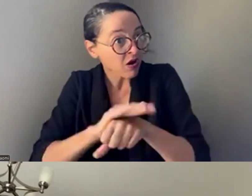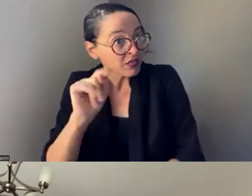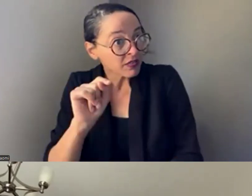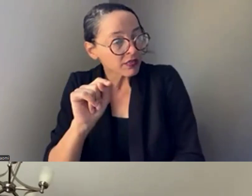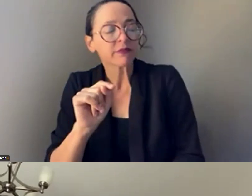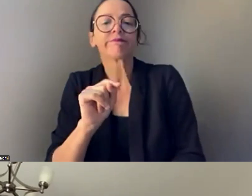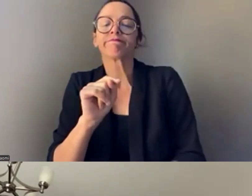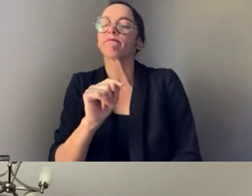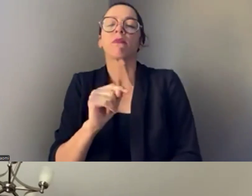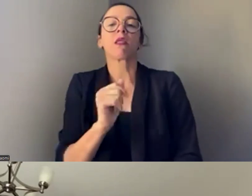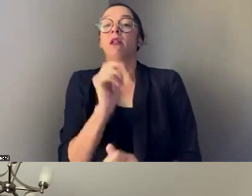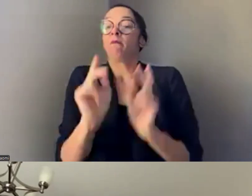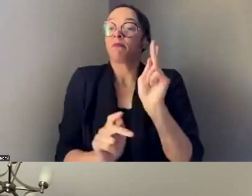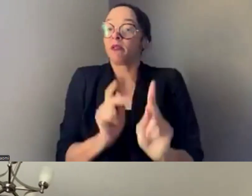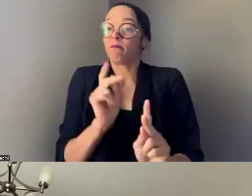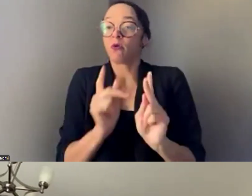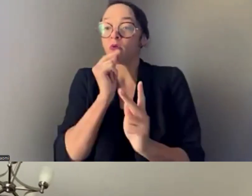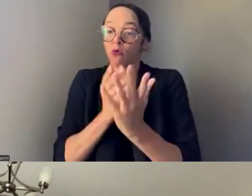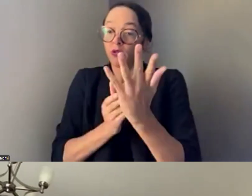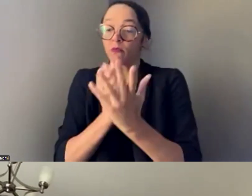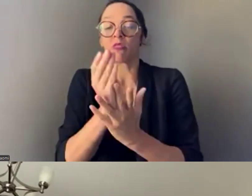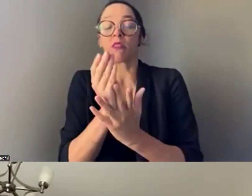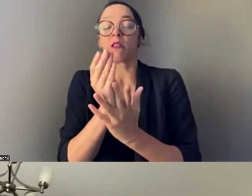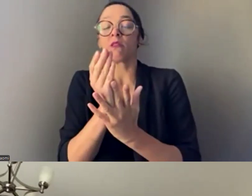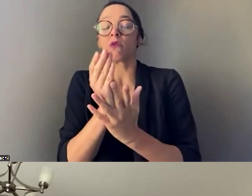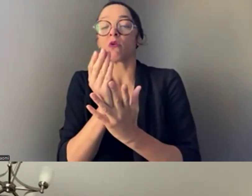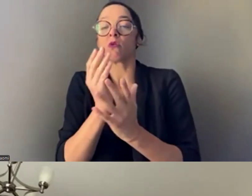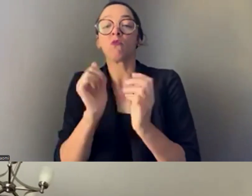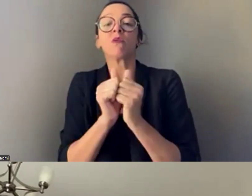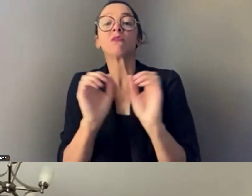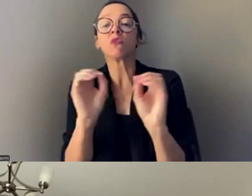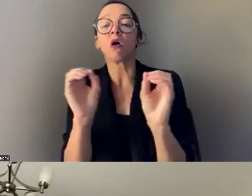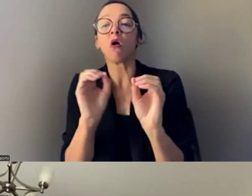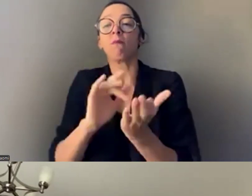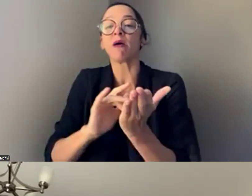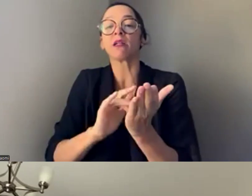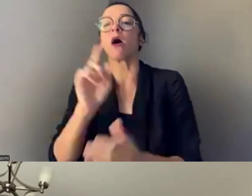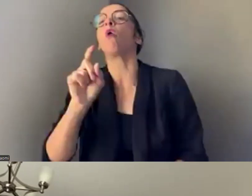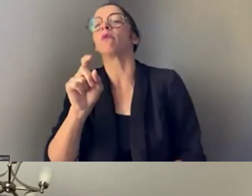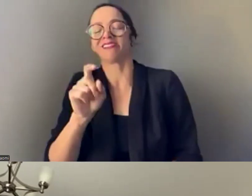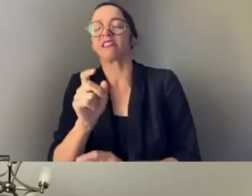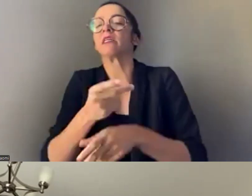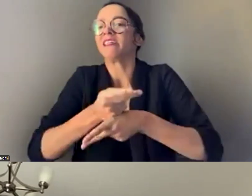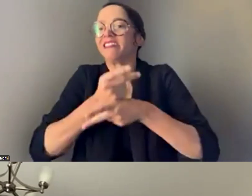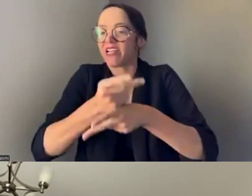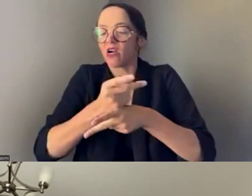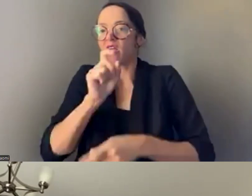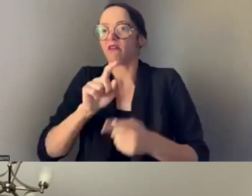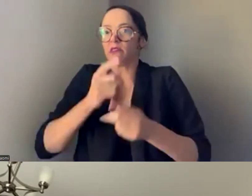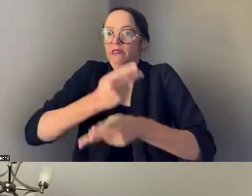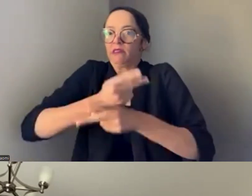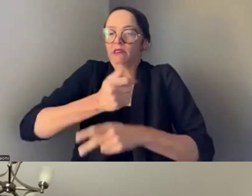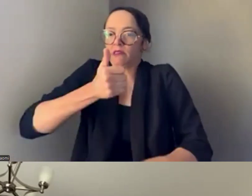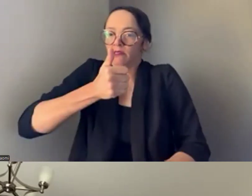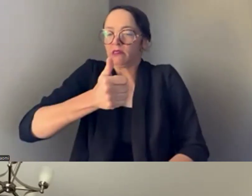without medically necessary care to keep them safe in their homes. I